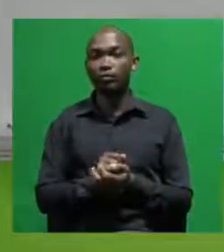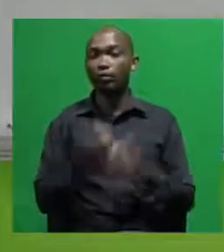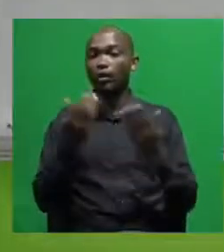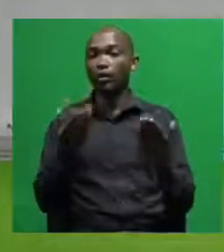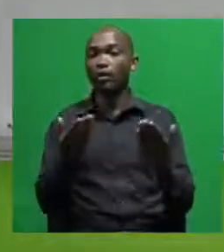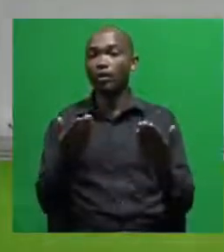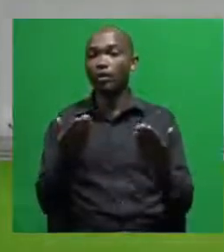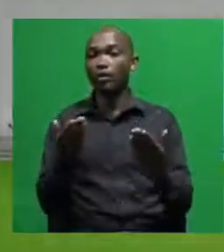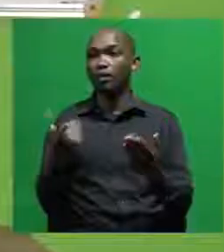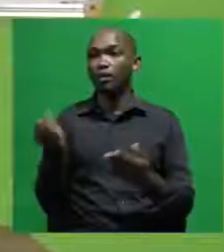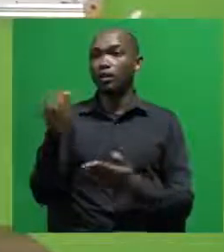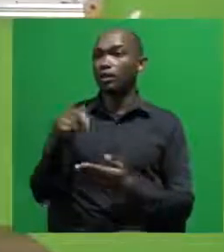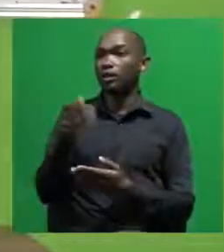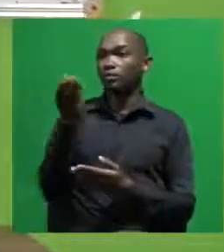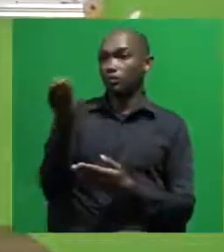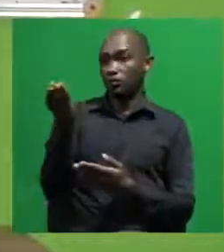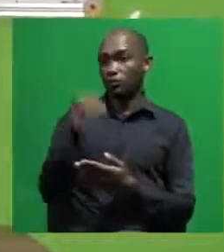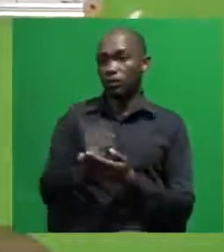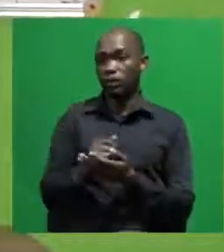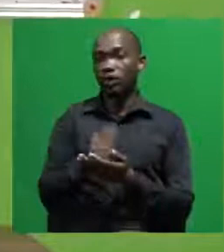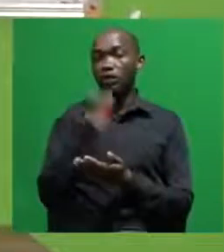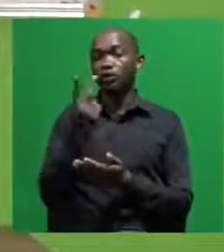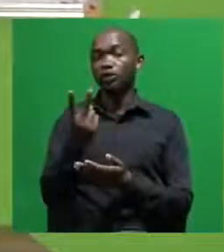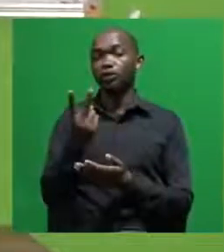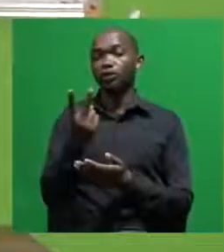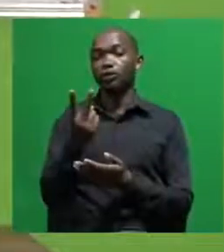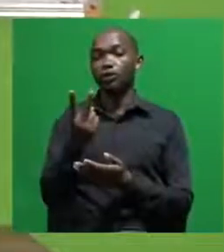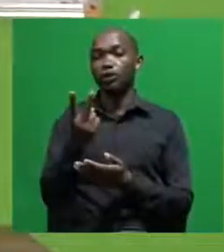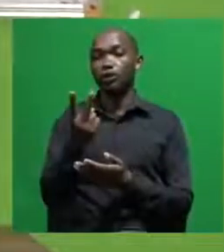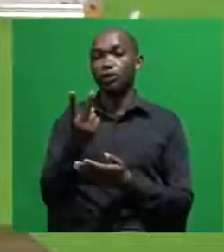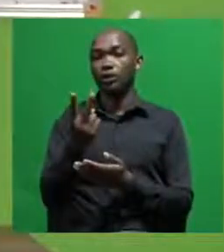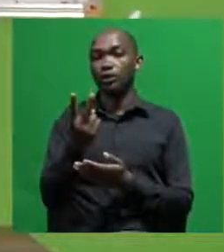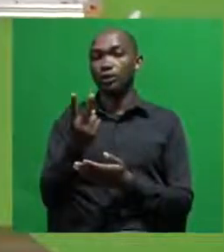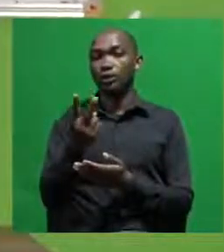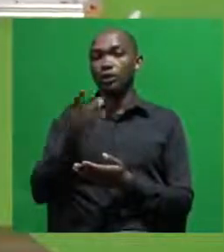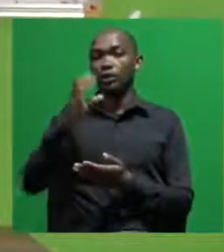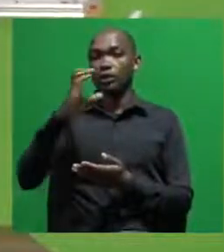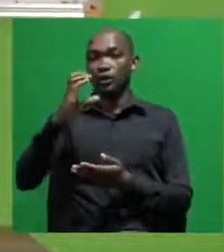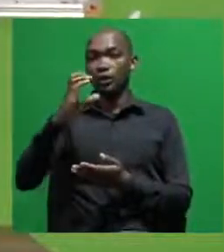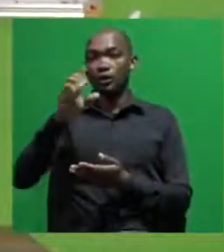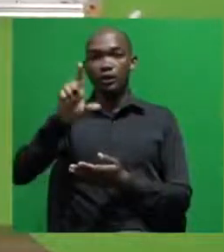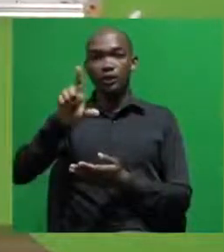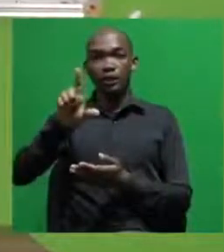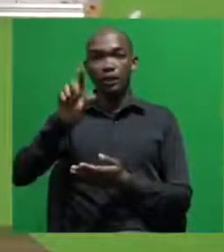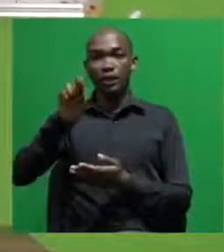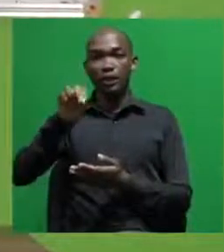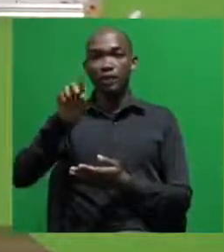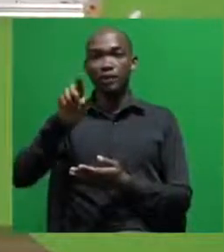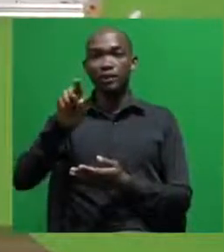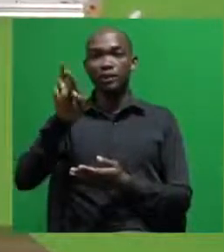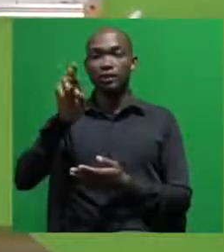object. Now let us come to number 2, cylindrical object.